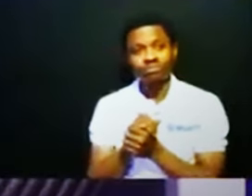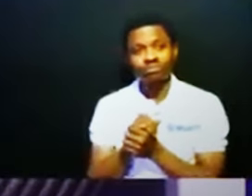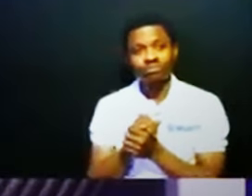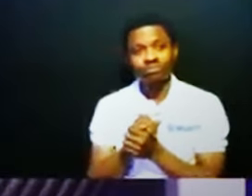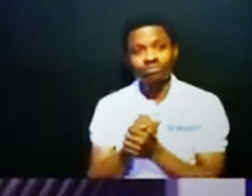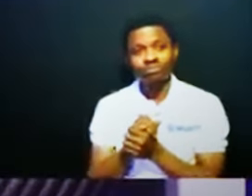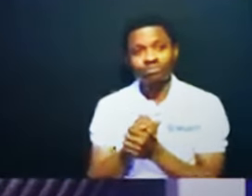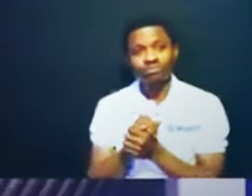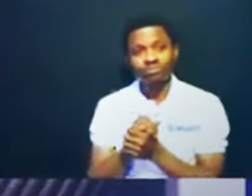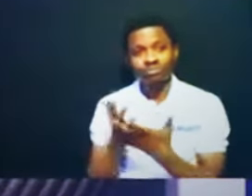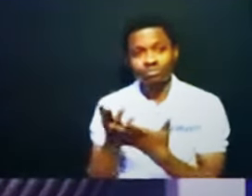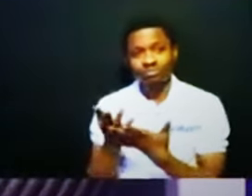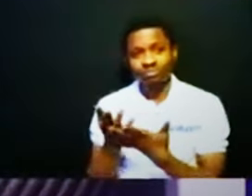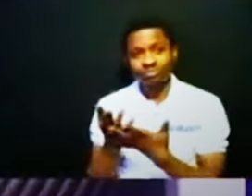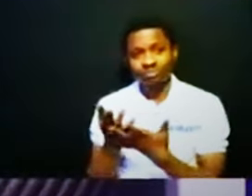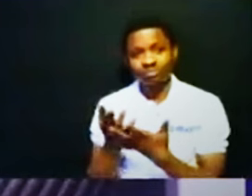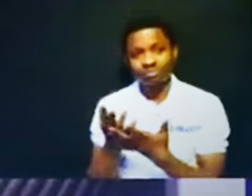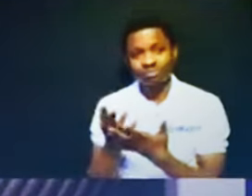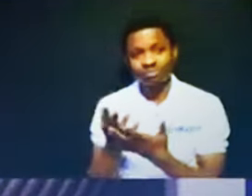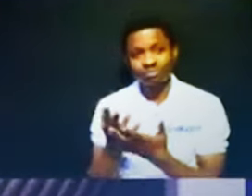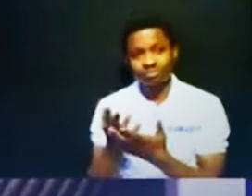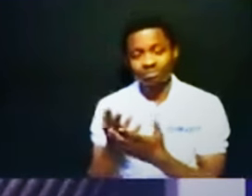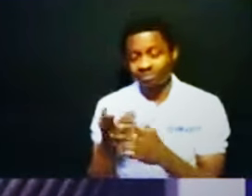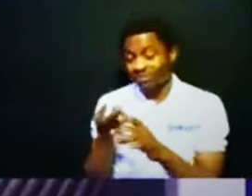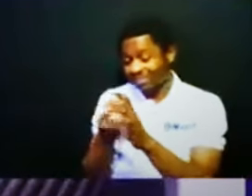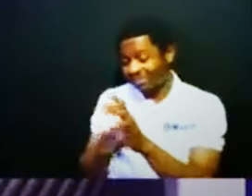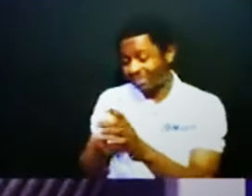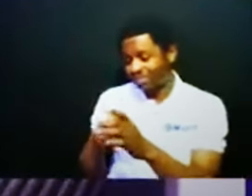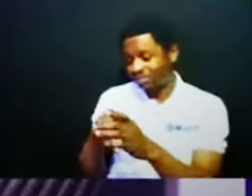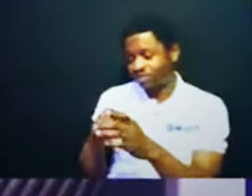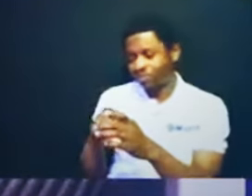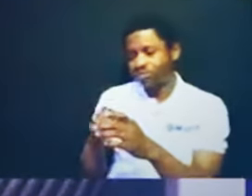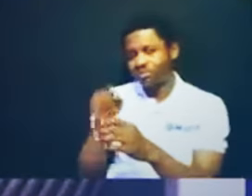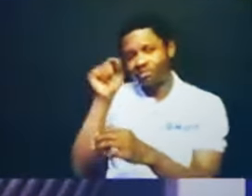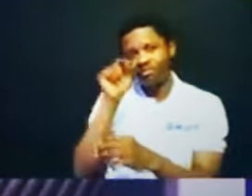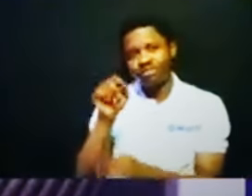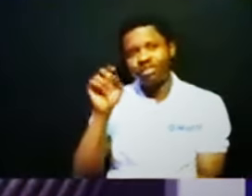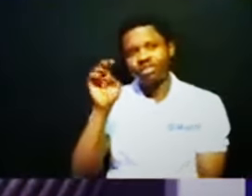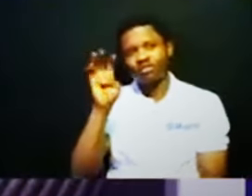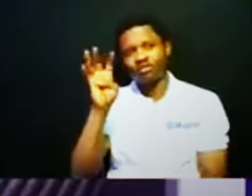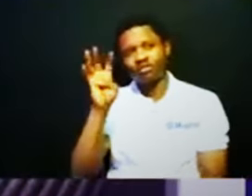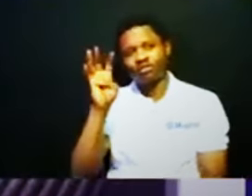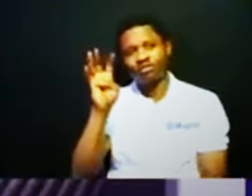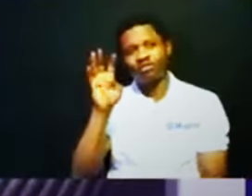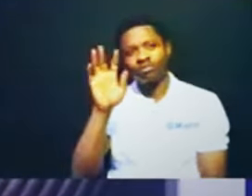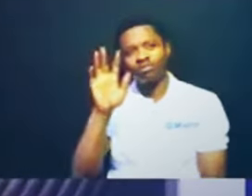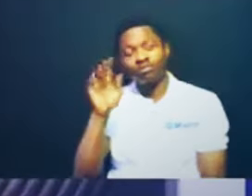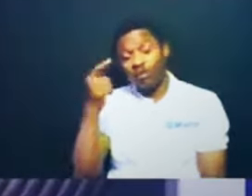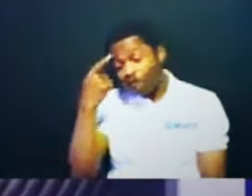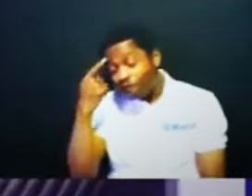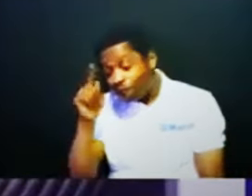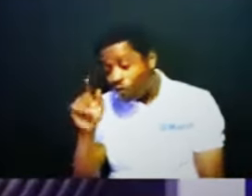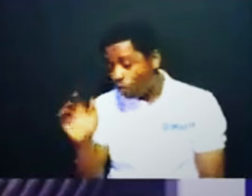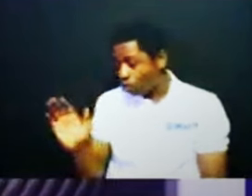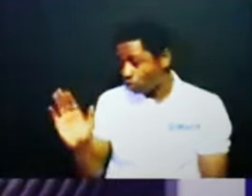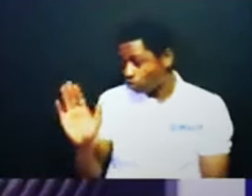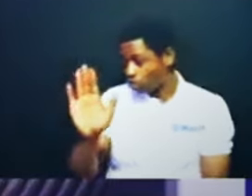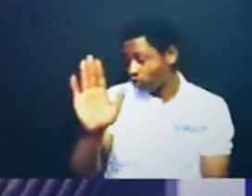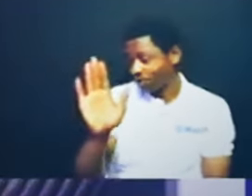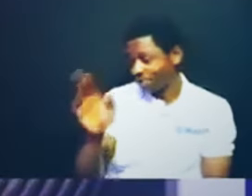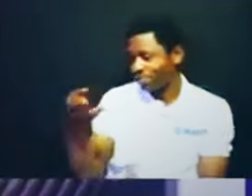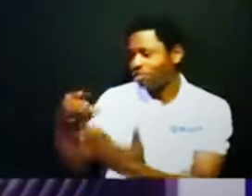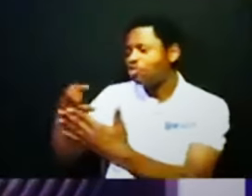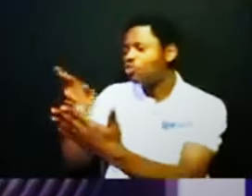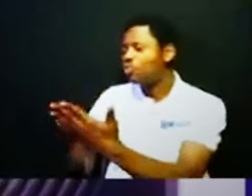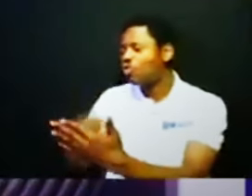read. So let's start from 4. For they themselves report what kind of